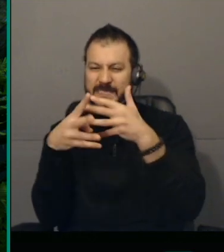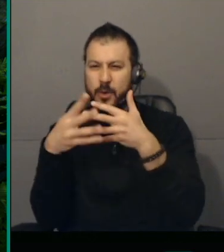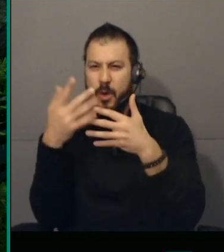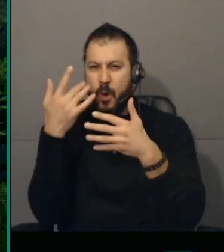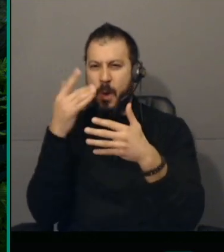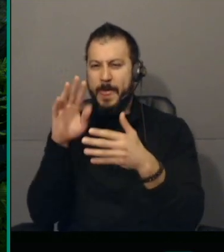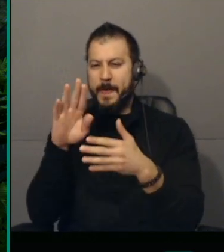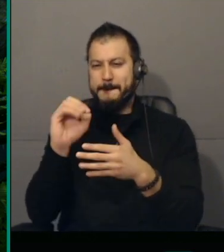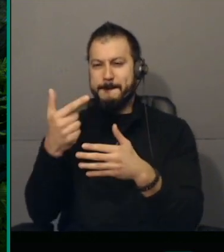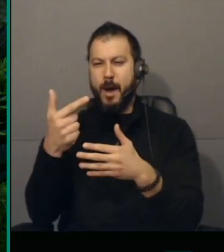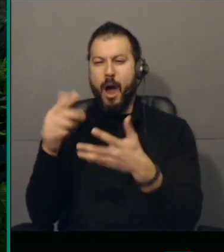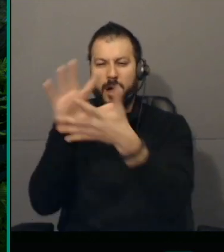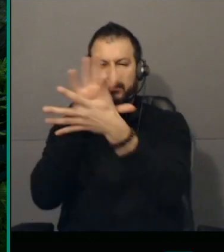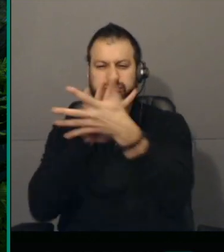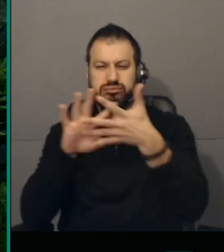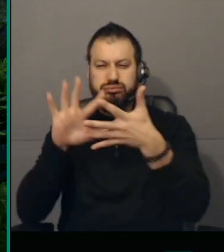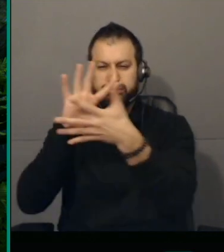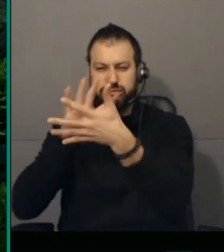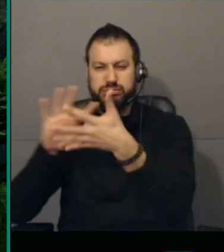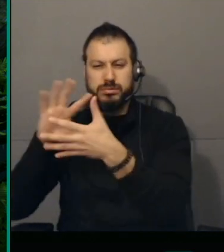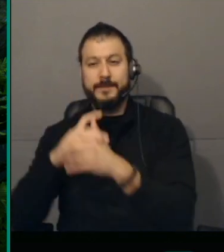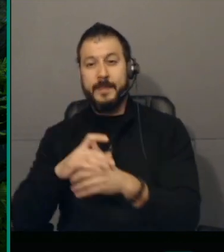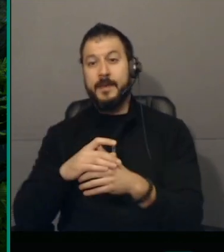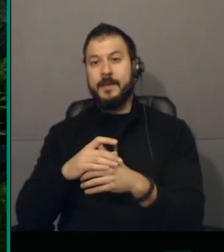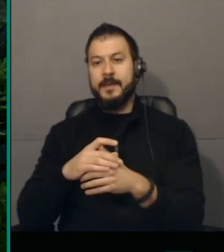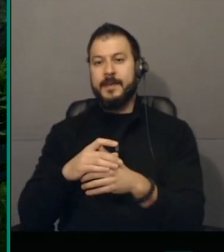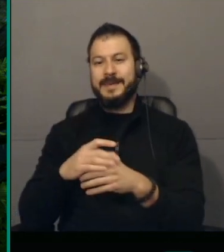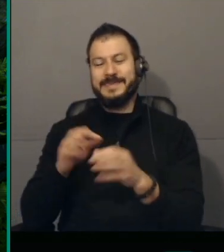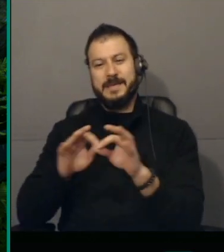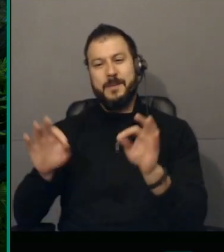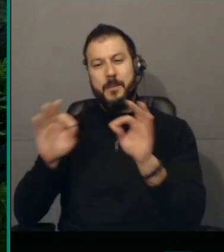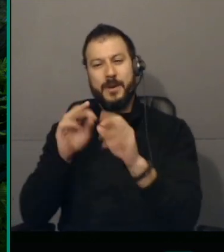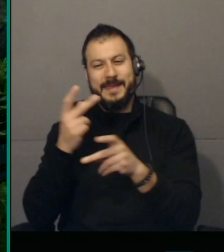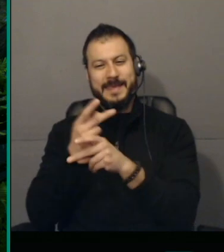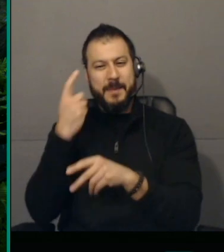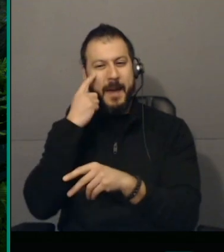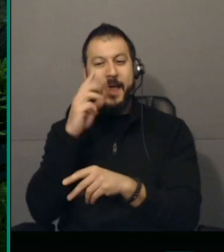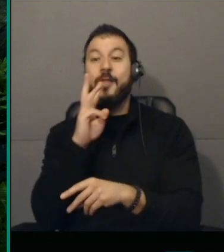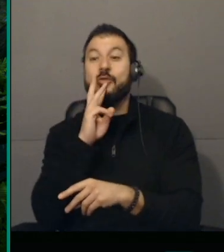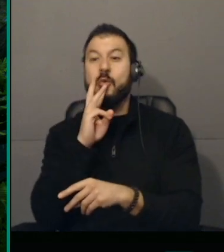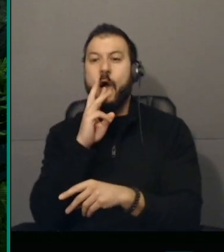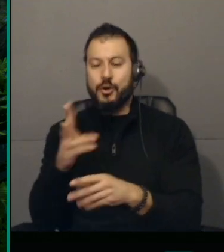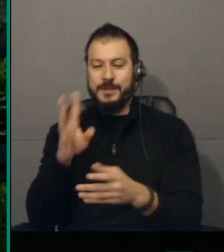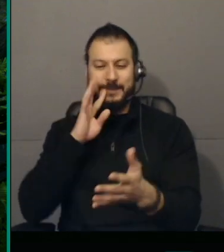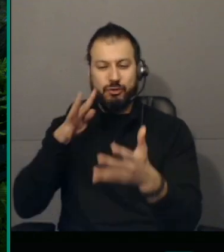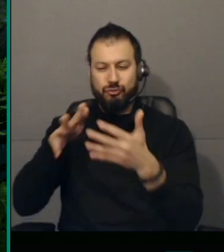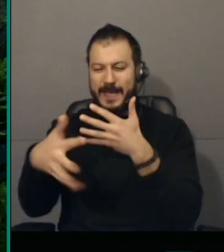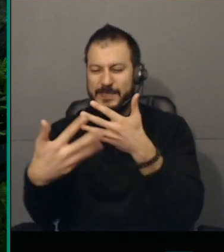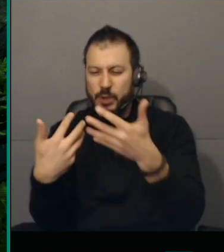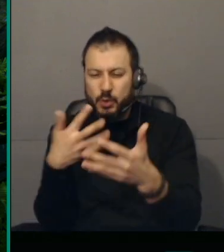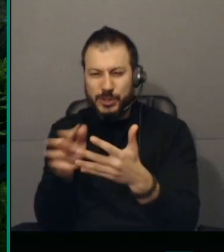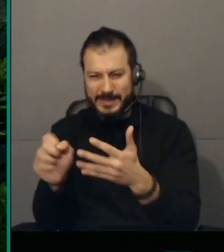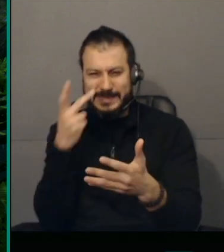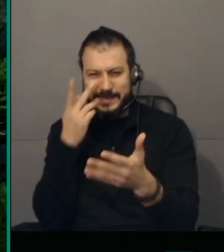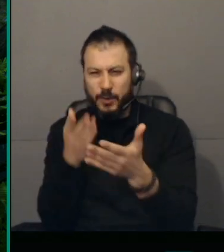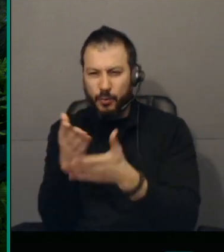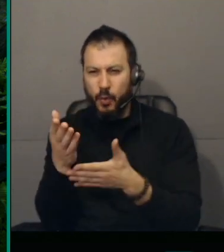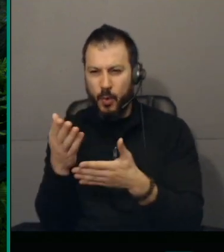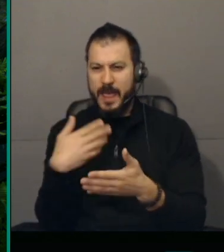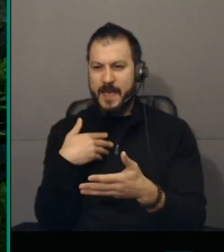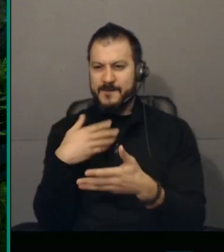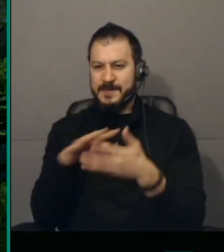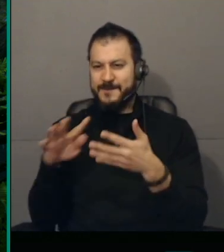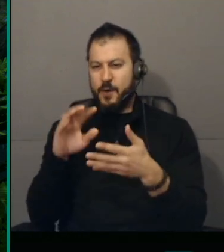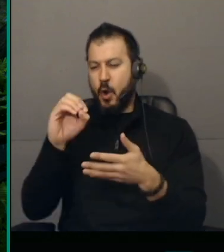the volumetric fog. And finally, it's important to keep in mind the water here is translucent, so we're rendering loads